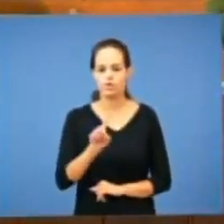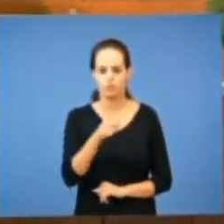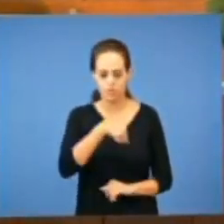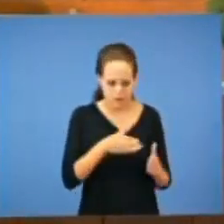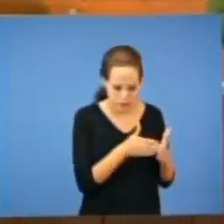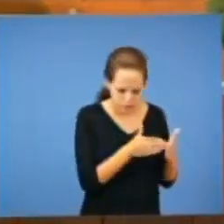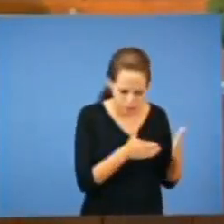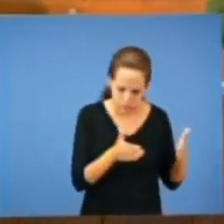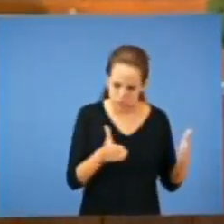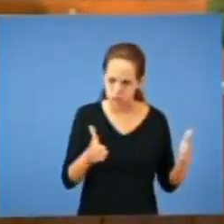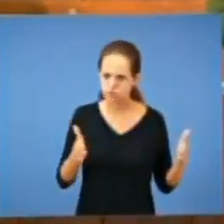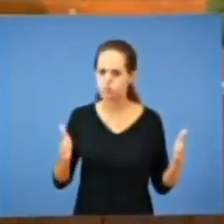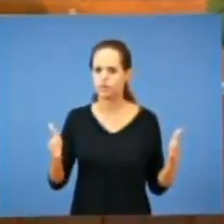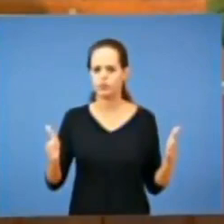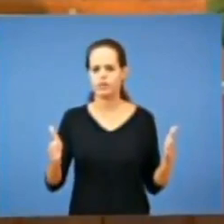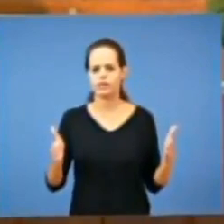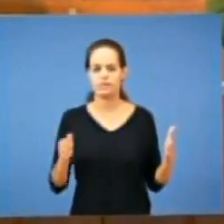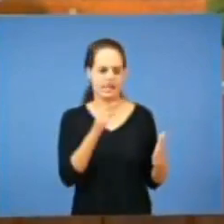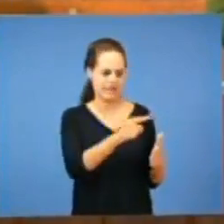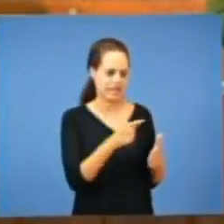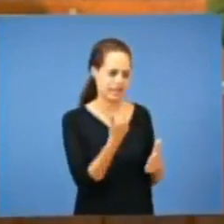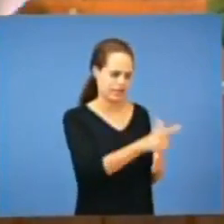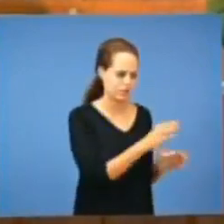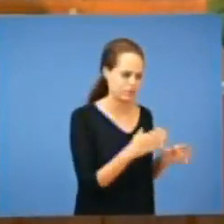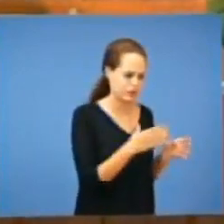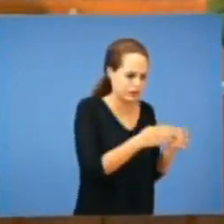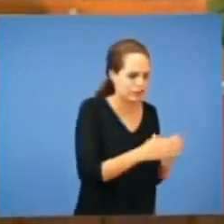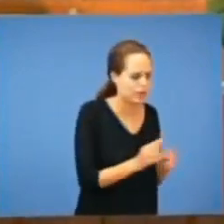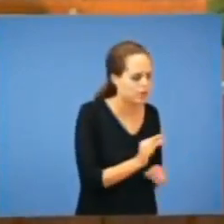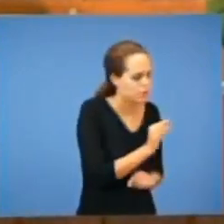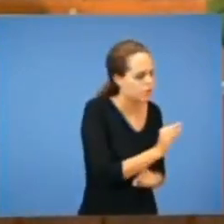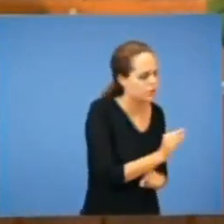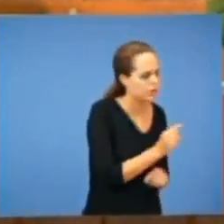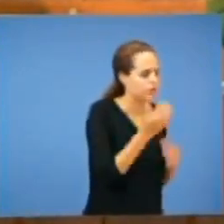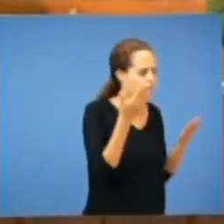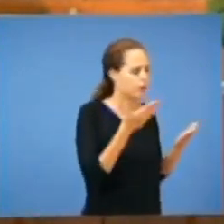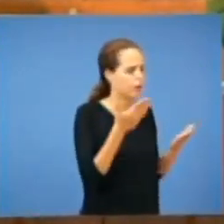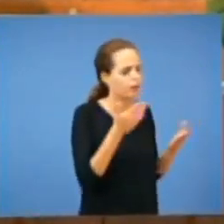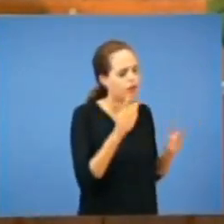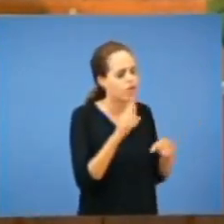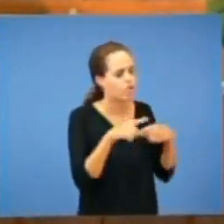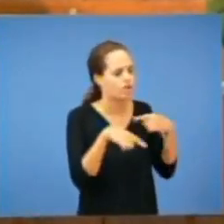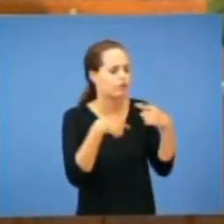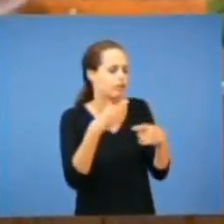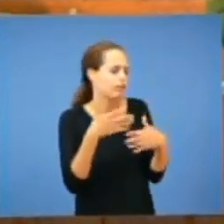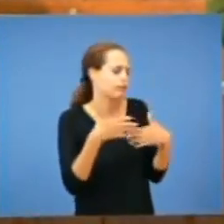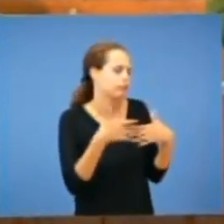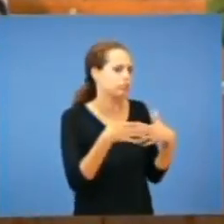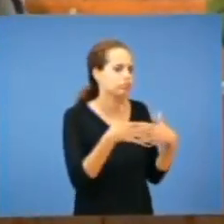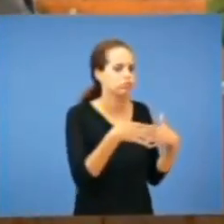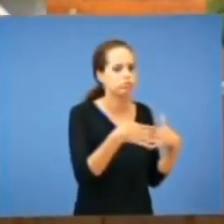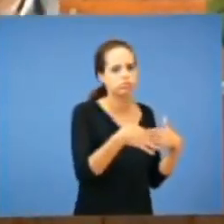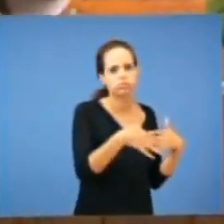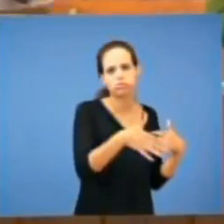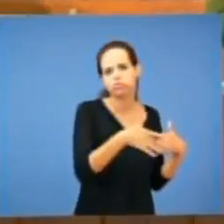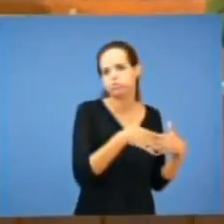There's no sequence. A little bit today, a little bit tomorrow is the same thing.